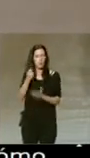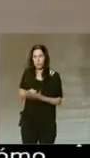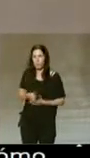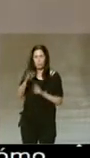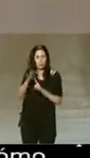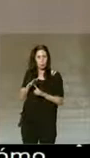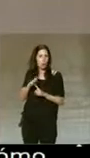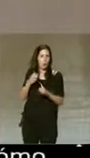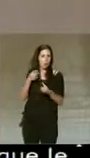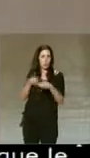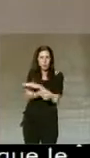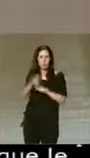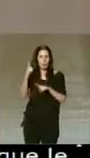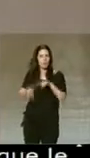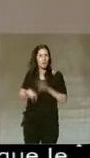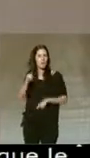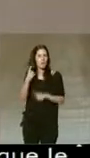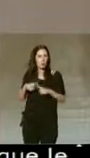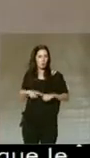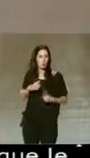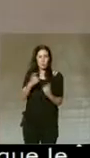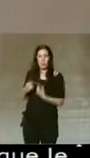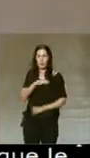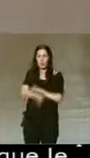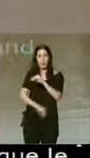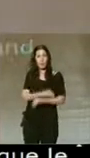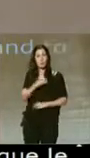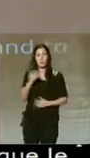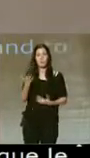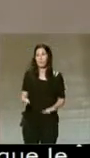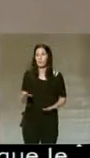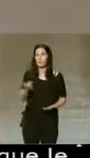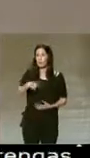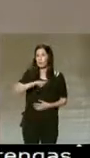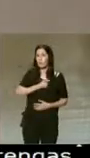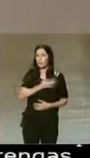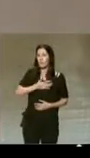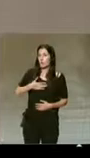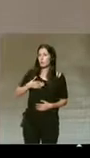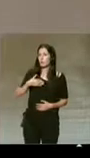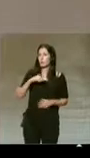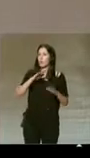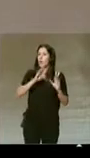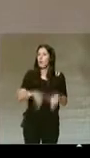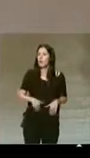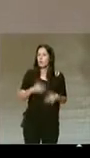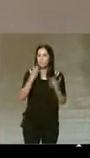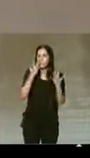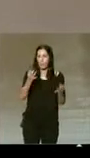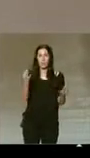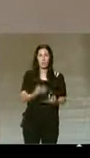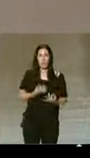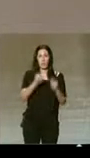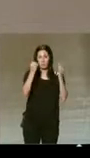the money and to receive any single payment. And this is our objective. At the end of the day, this